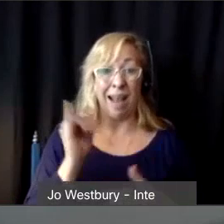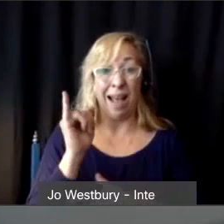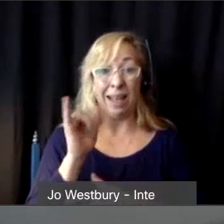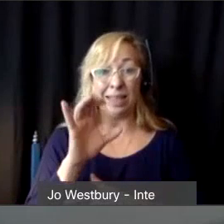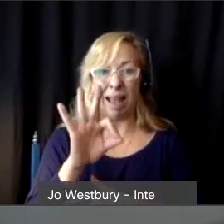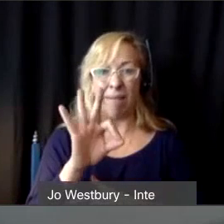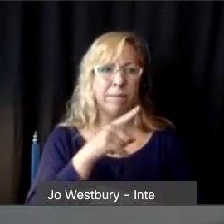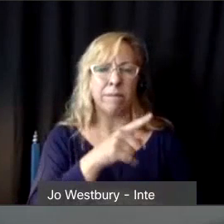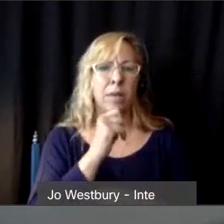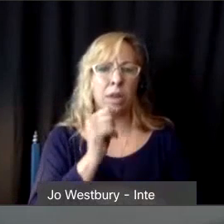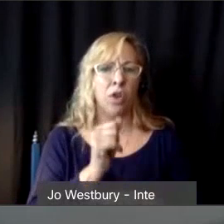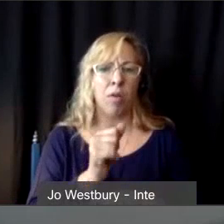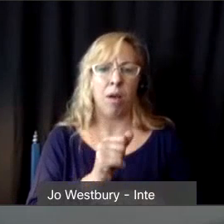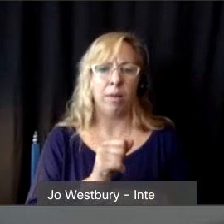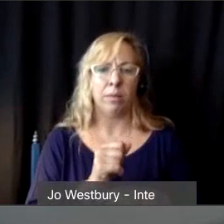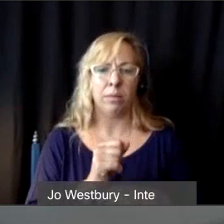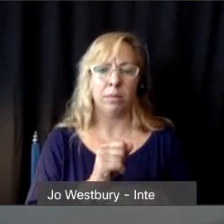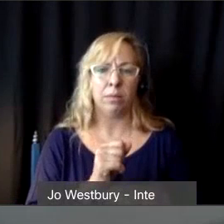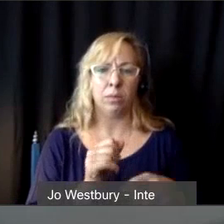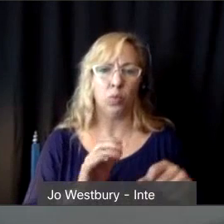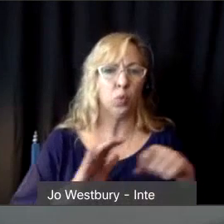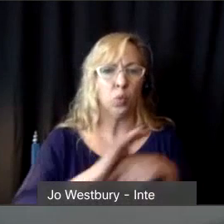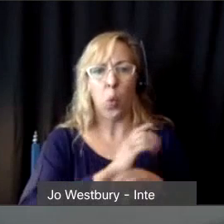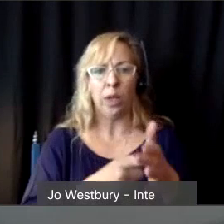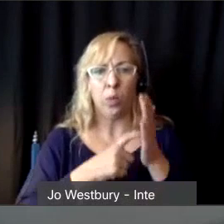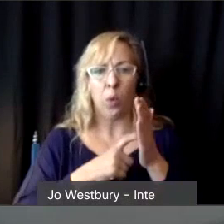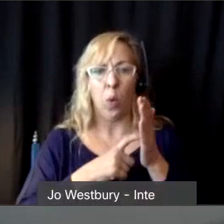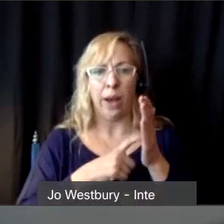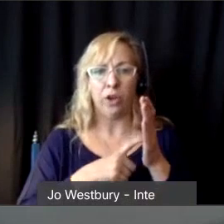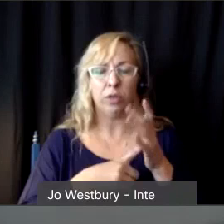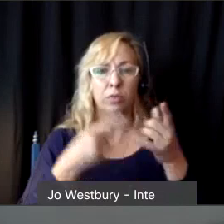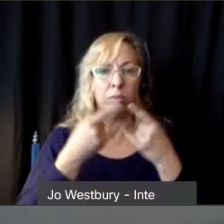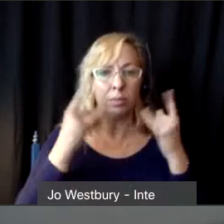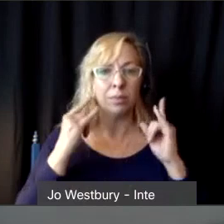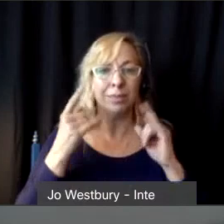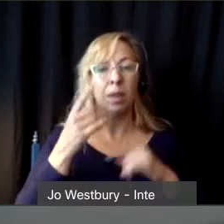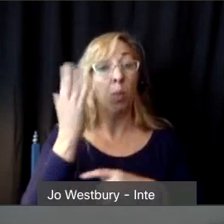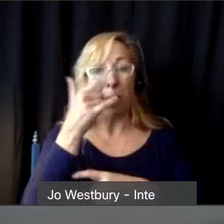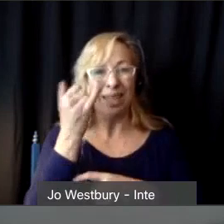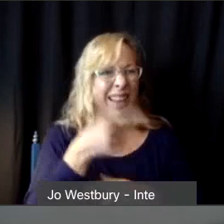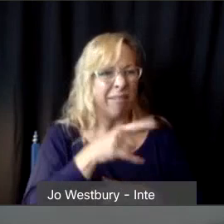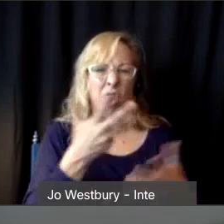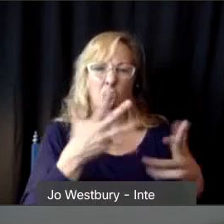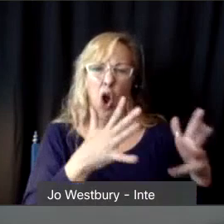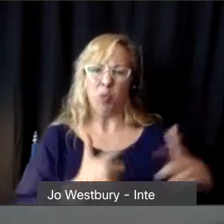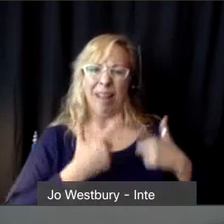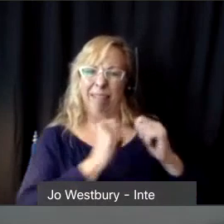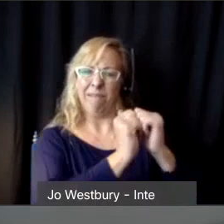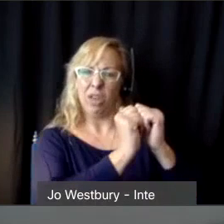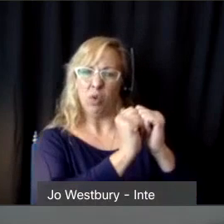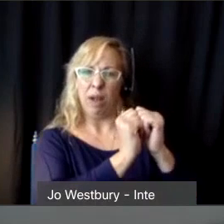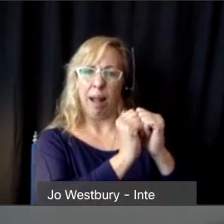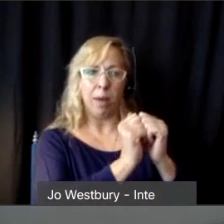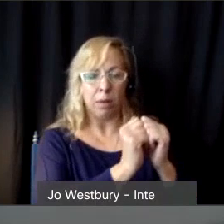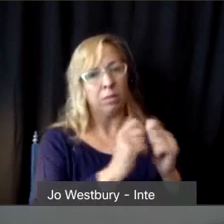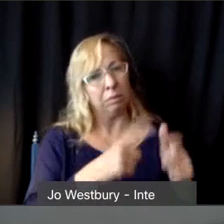have on a face covering, typically because amongst household members, we don't have to have that concern. But as soon as you introduce a